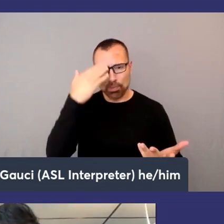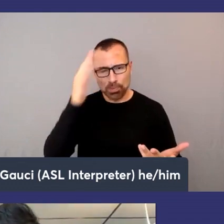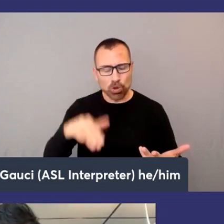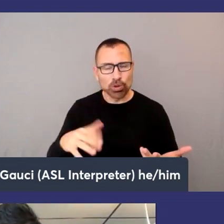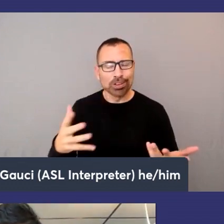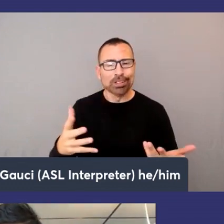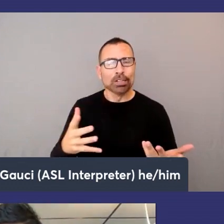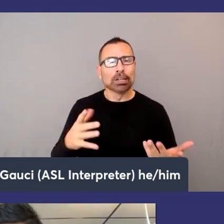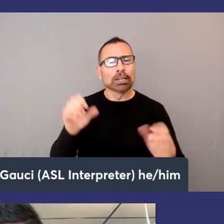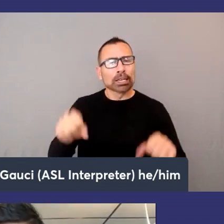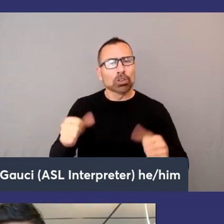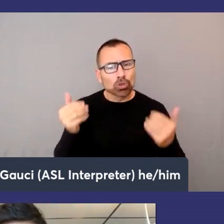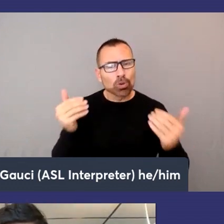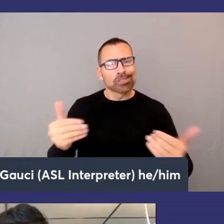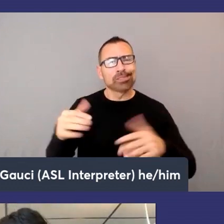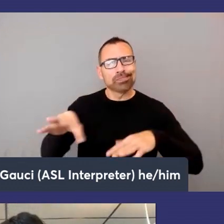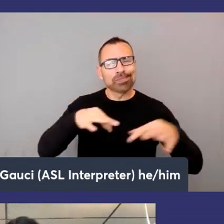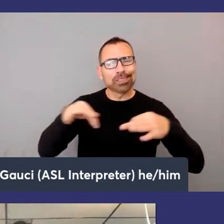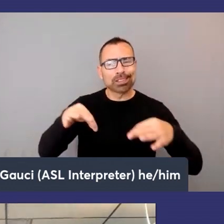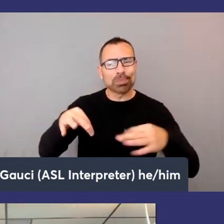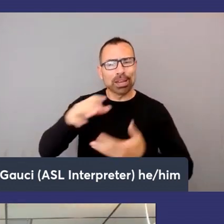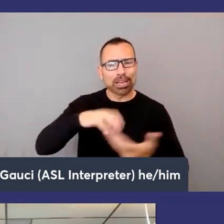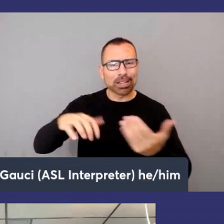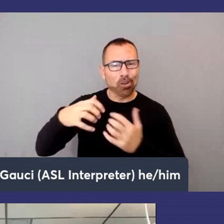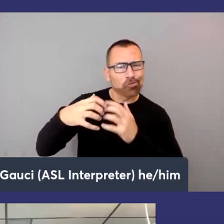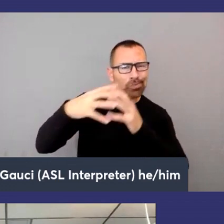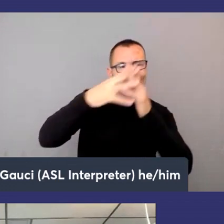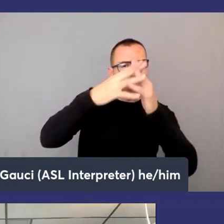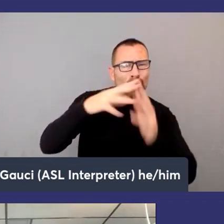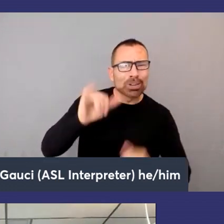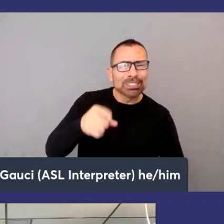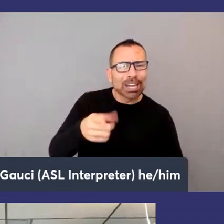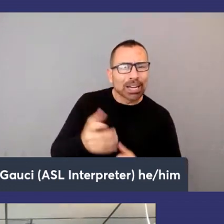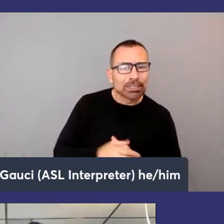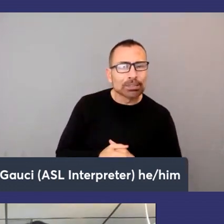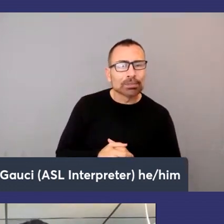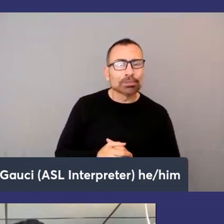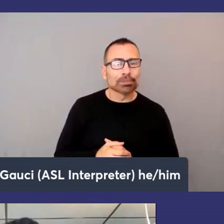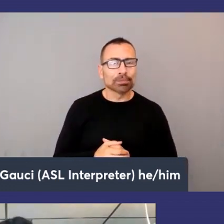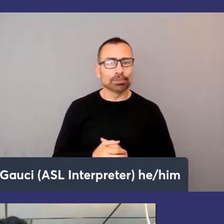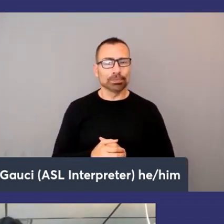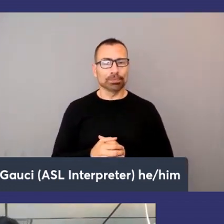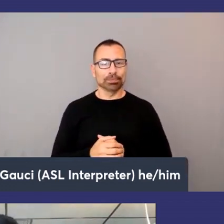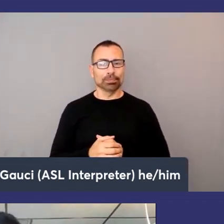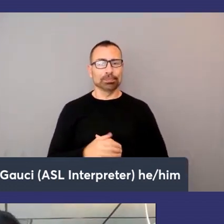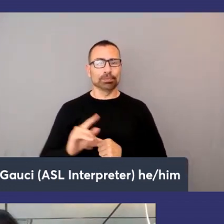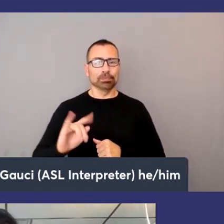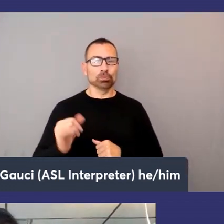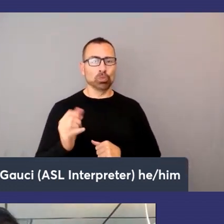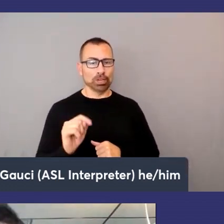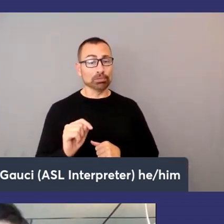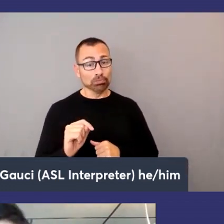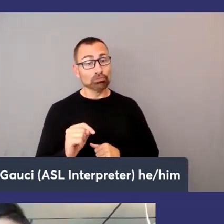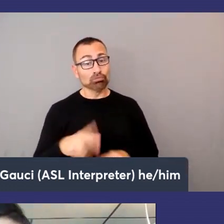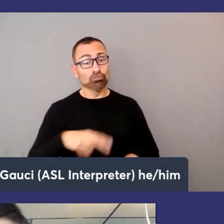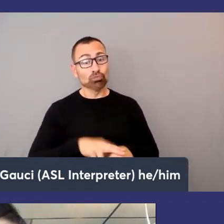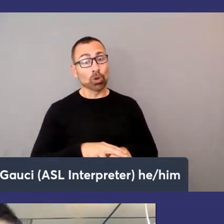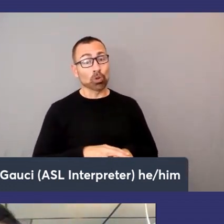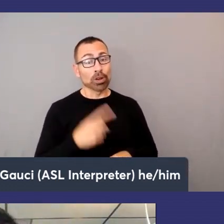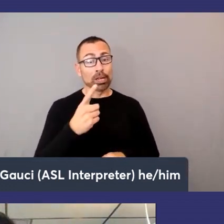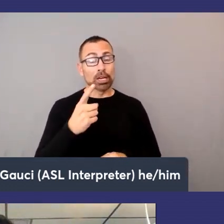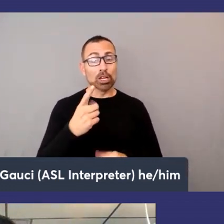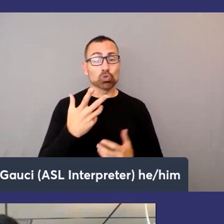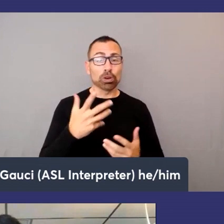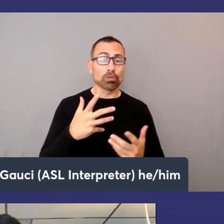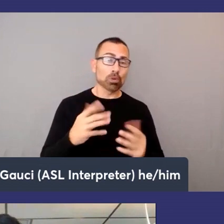is? Of course, Julian. So AWS CloudFormation is one of the most classical IaC tool that